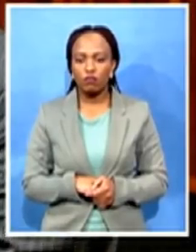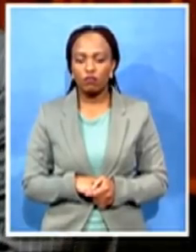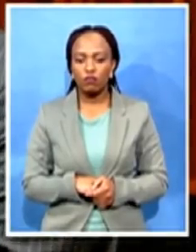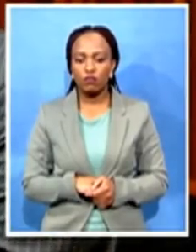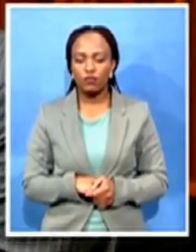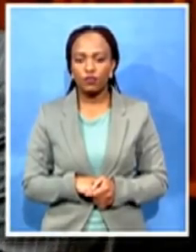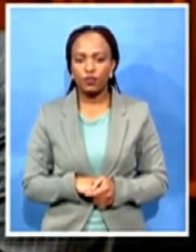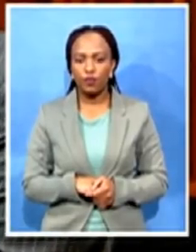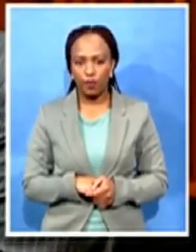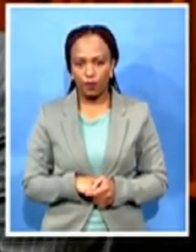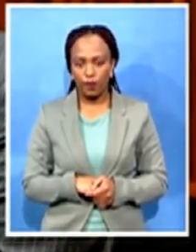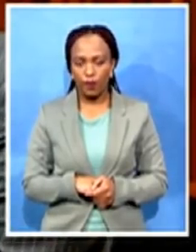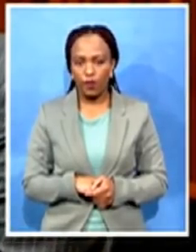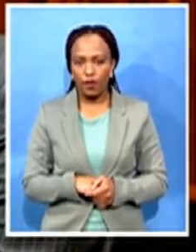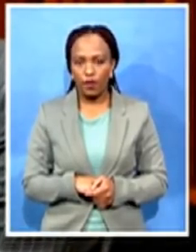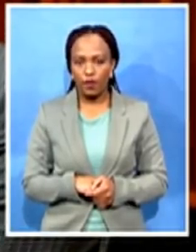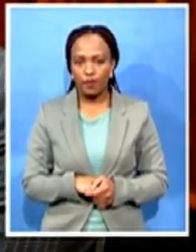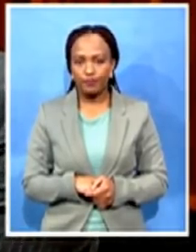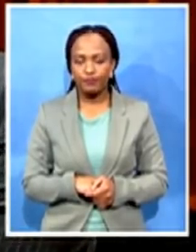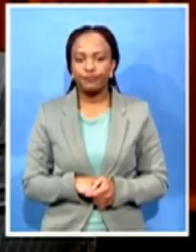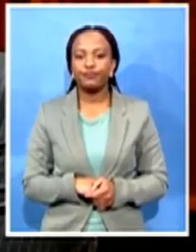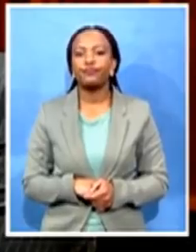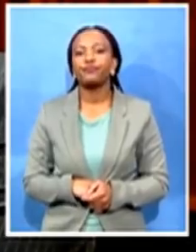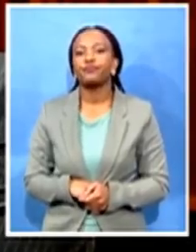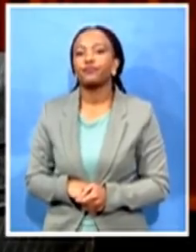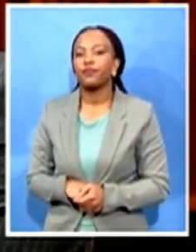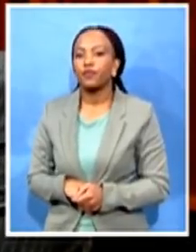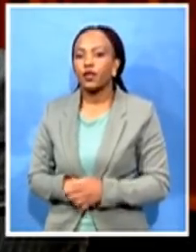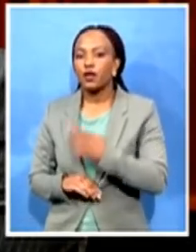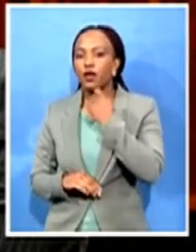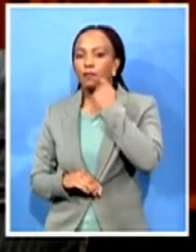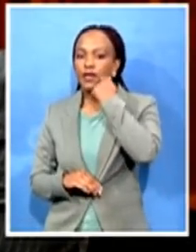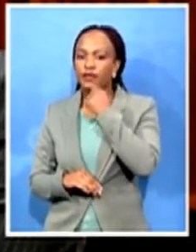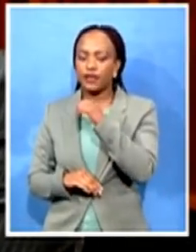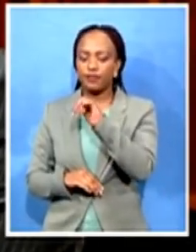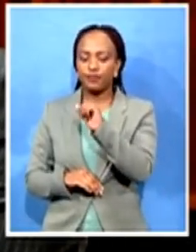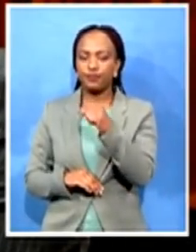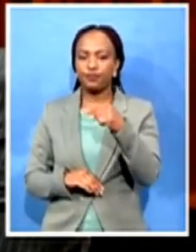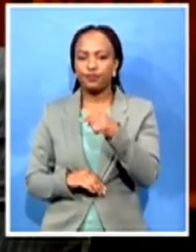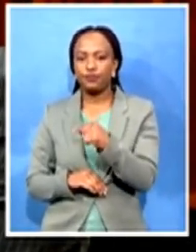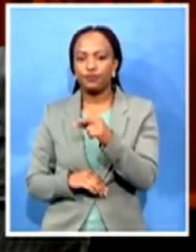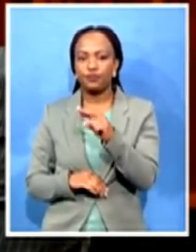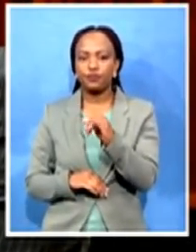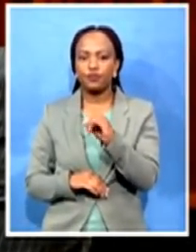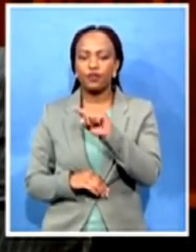Right, Mr. Agrizzi, you've already entered your name into the record by confirming your